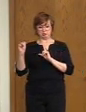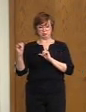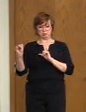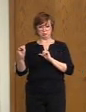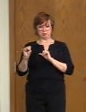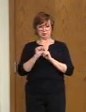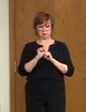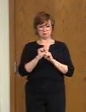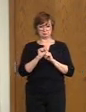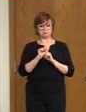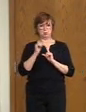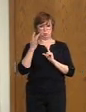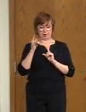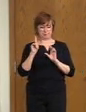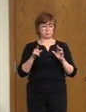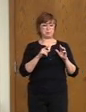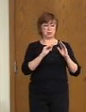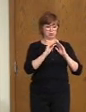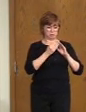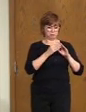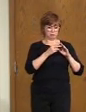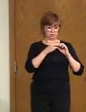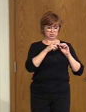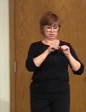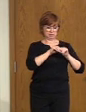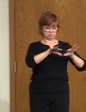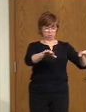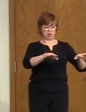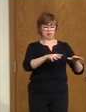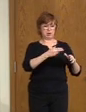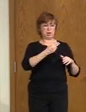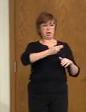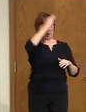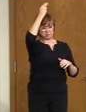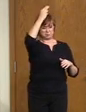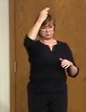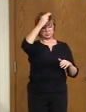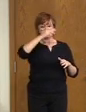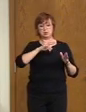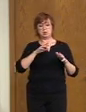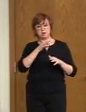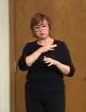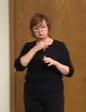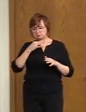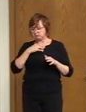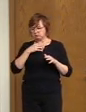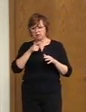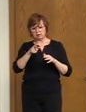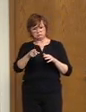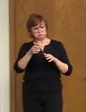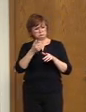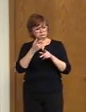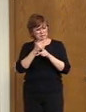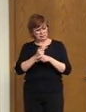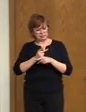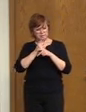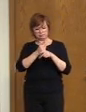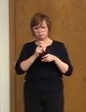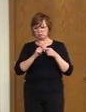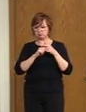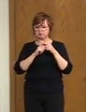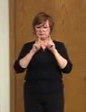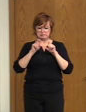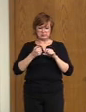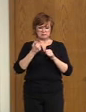community transmission. We have staff who are very diligent, health screening every day, very diligent, now point-of-care testing for staff